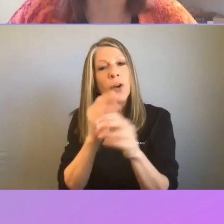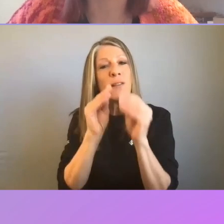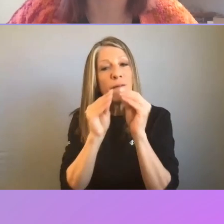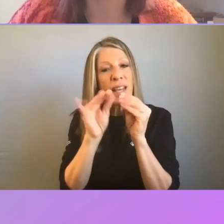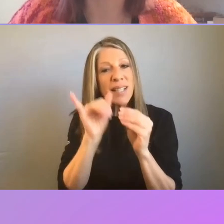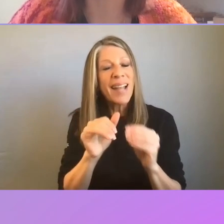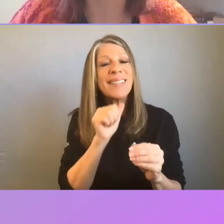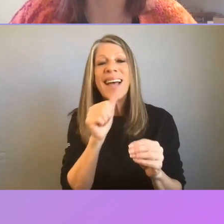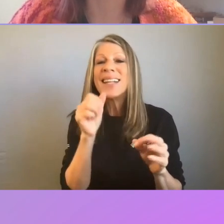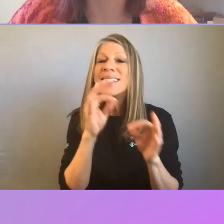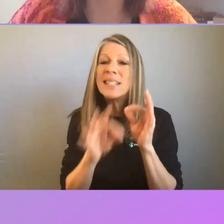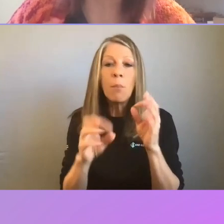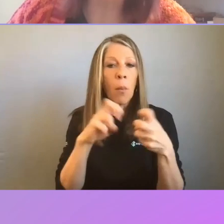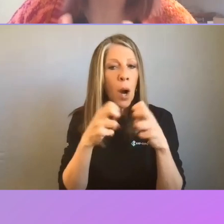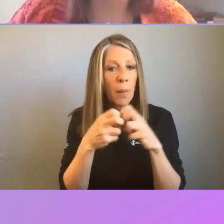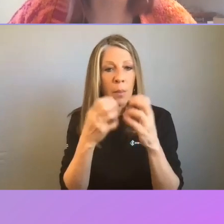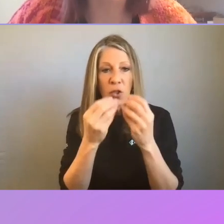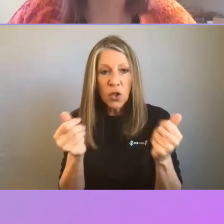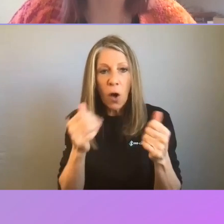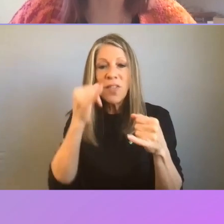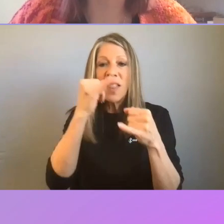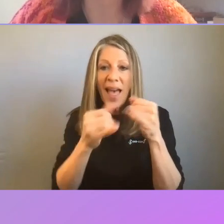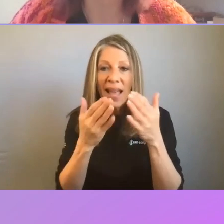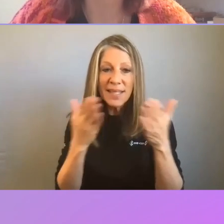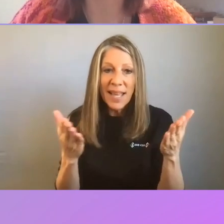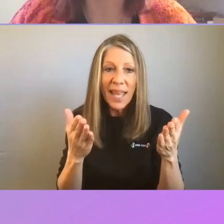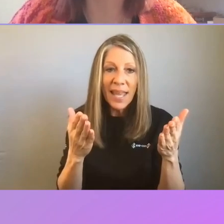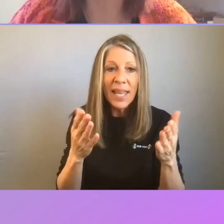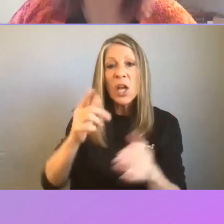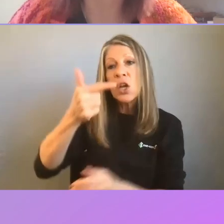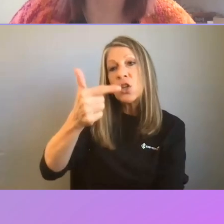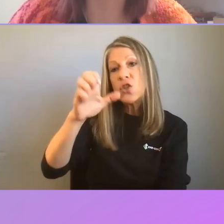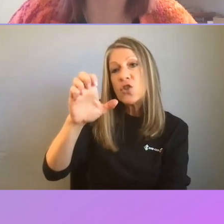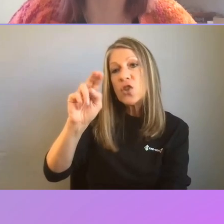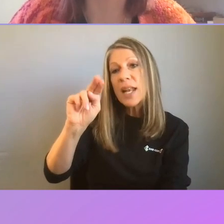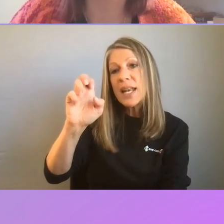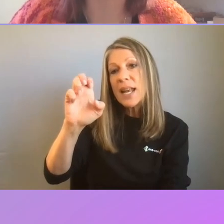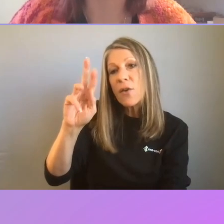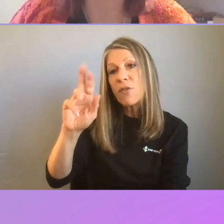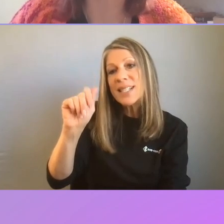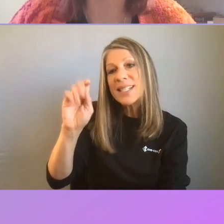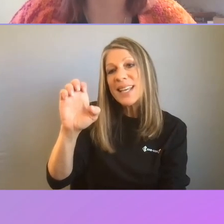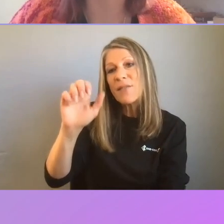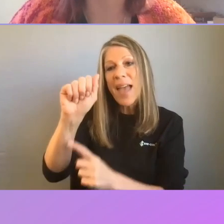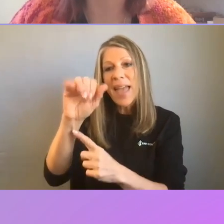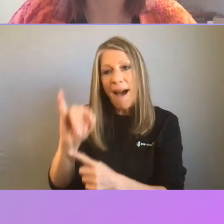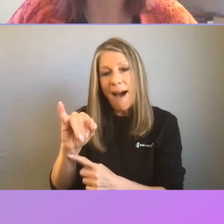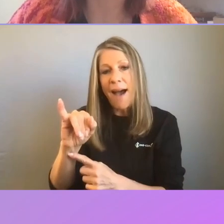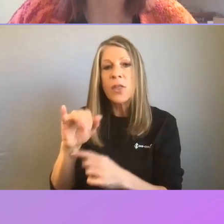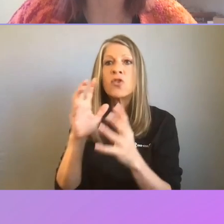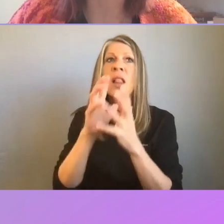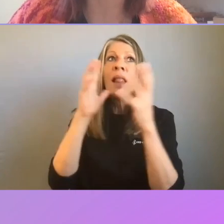simple problem to solve. And then last, but certainly not least, generative AI. There's lots of open questions about